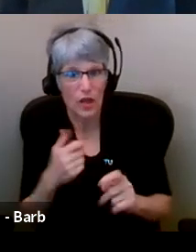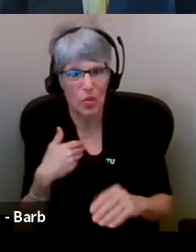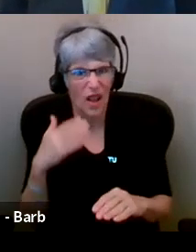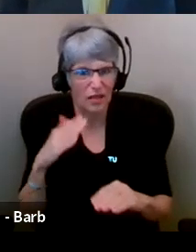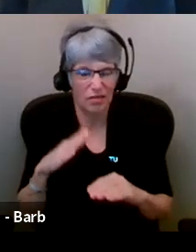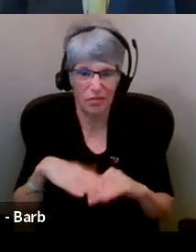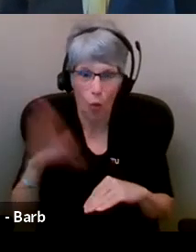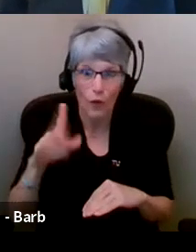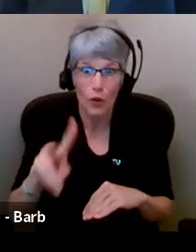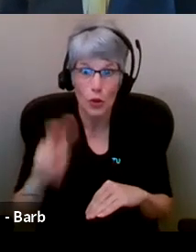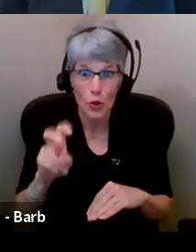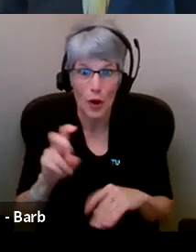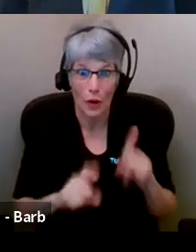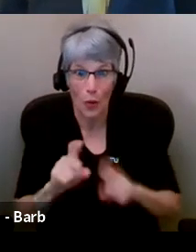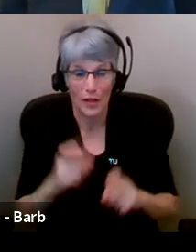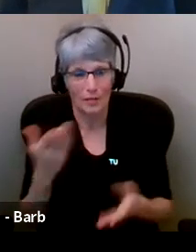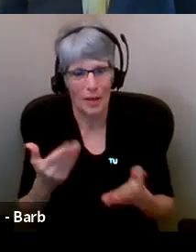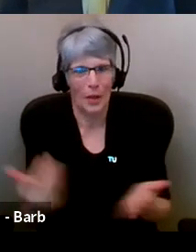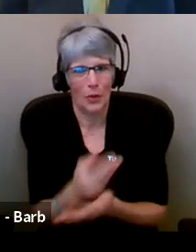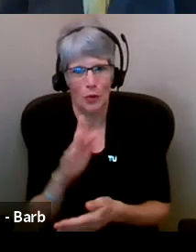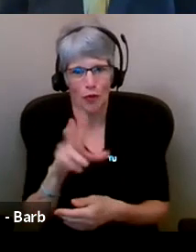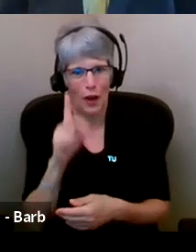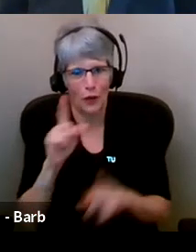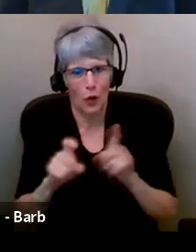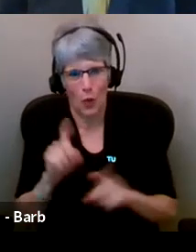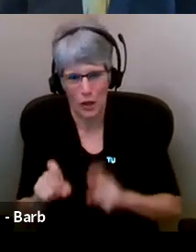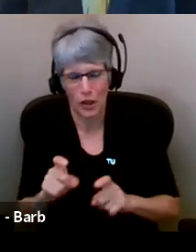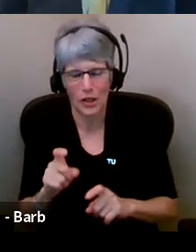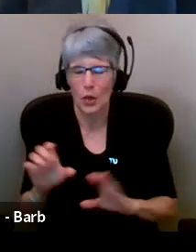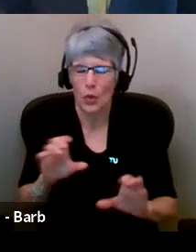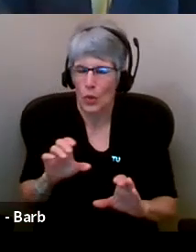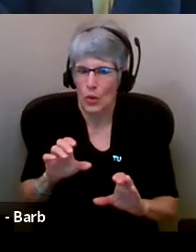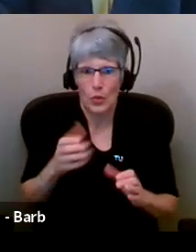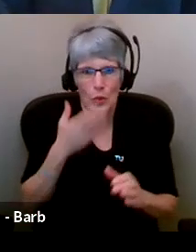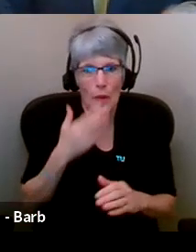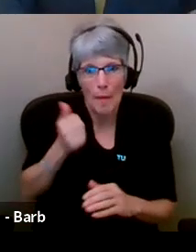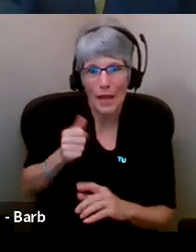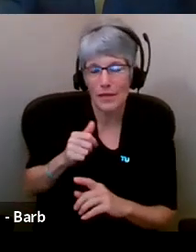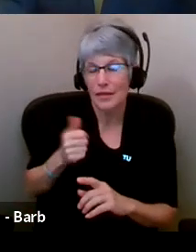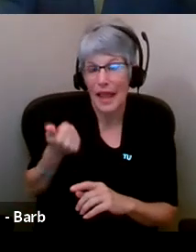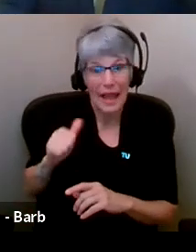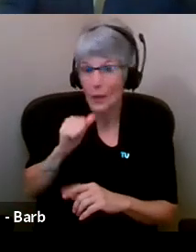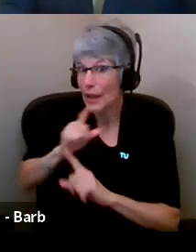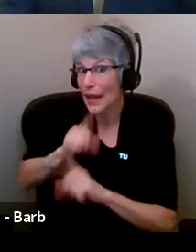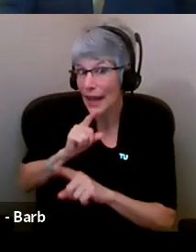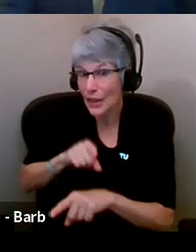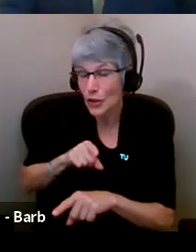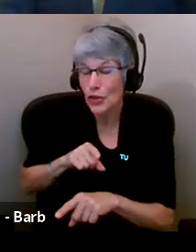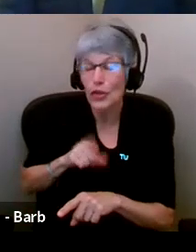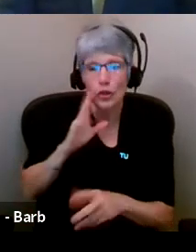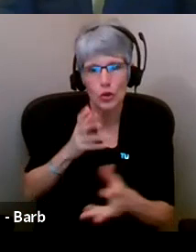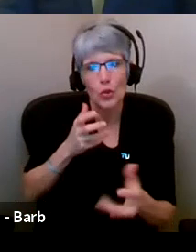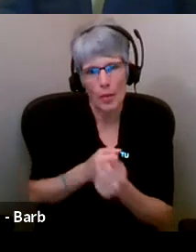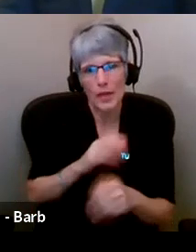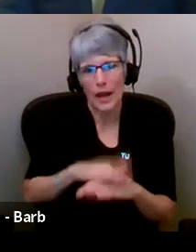200 come in today. I think that might be a new record for questions. We're going to do our best to get those we did not answer on the call here updated